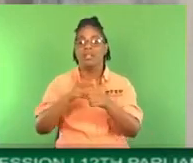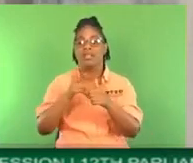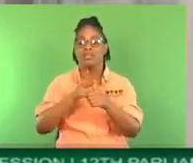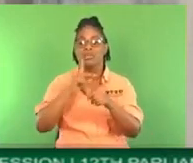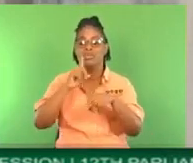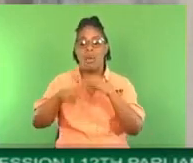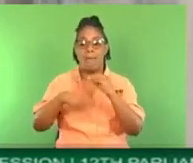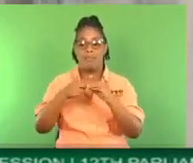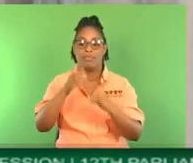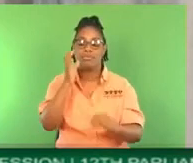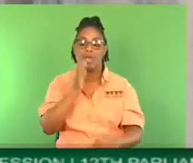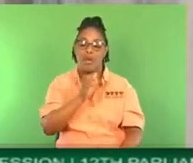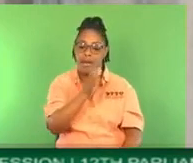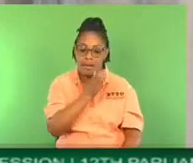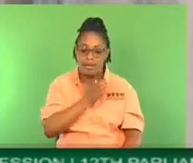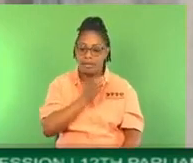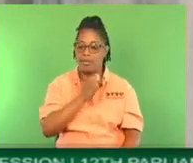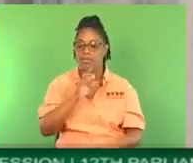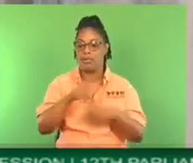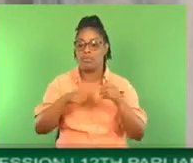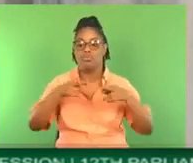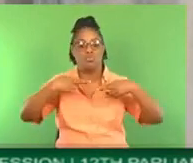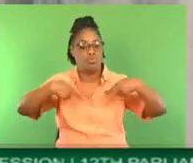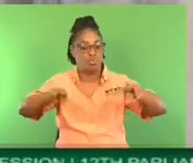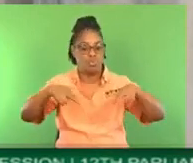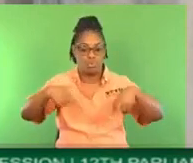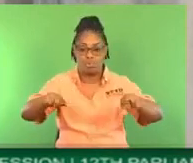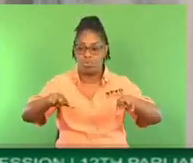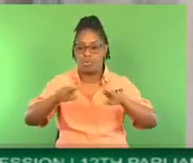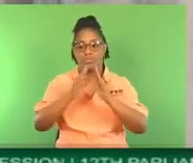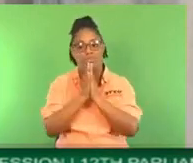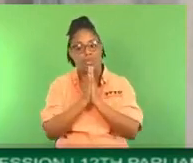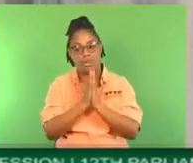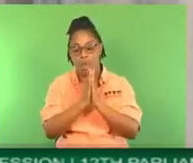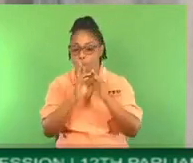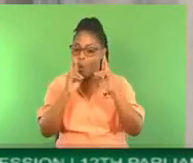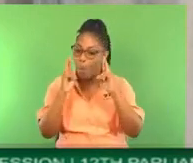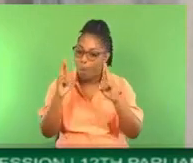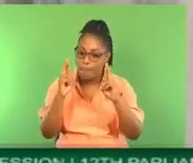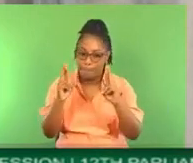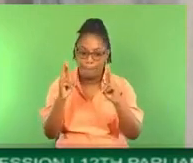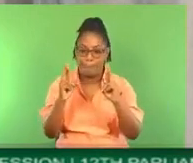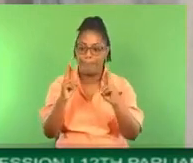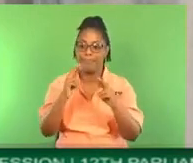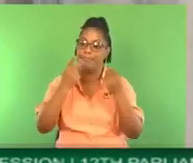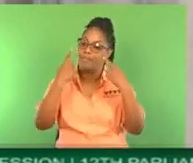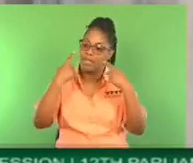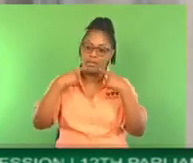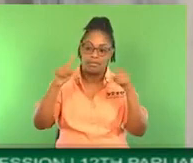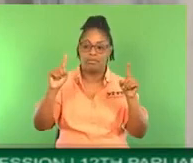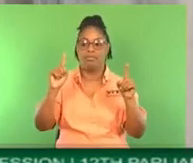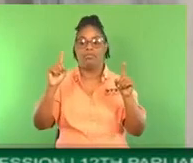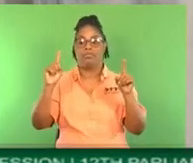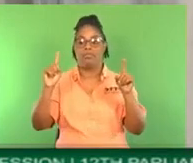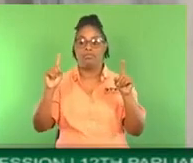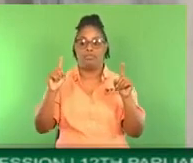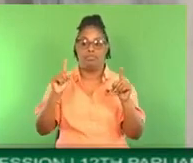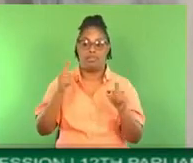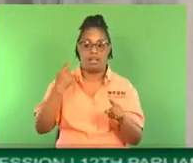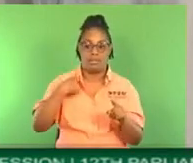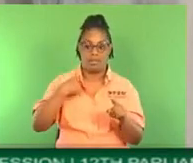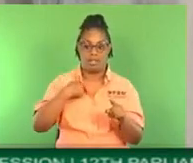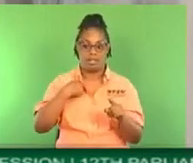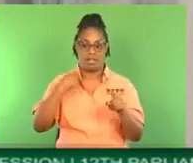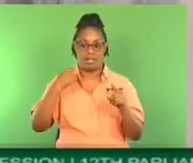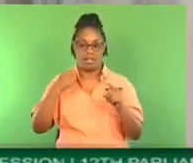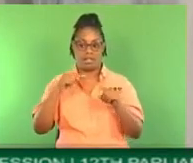agricultural access roads, and I pray and hope that this comes to fruition, because in my tenure so far, we